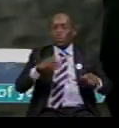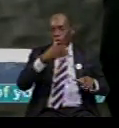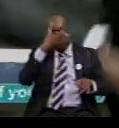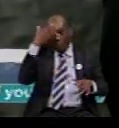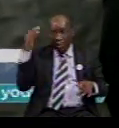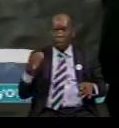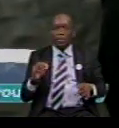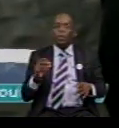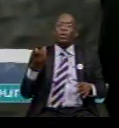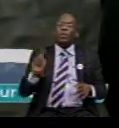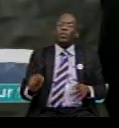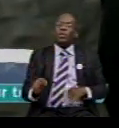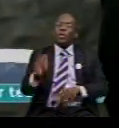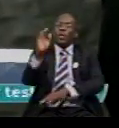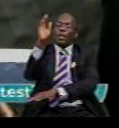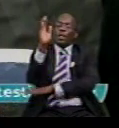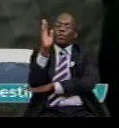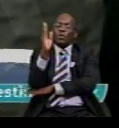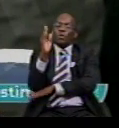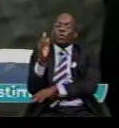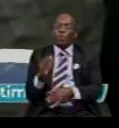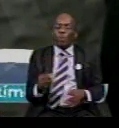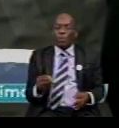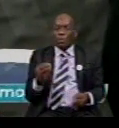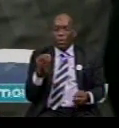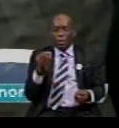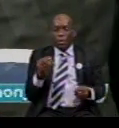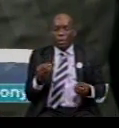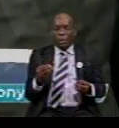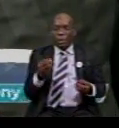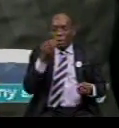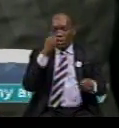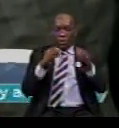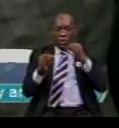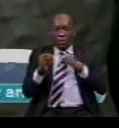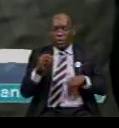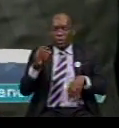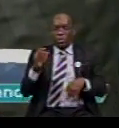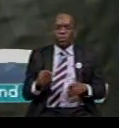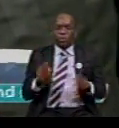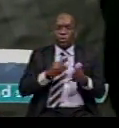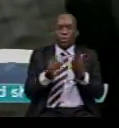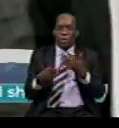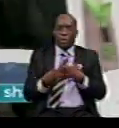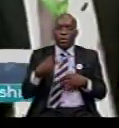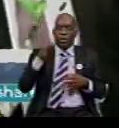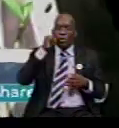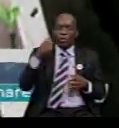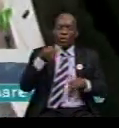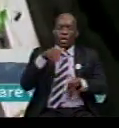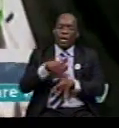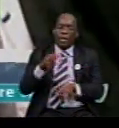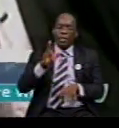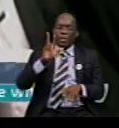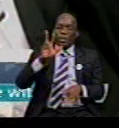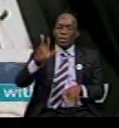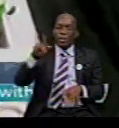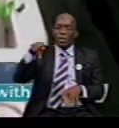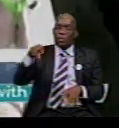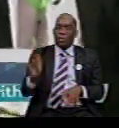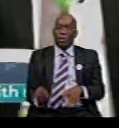right side, tomorrow by 3 p.m. We discovered that some who leave for